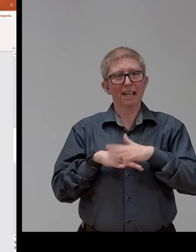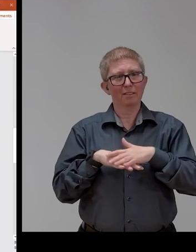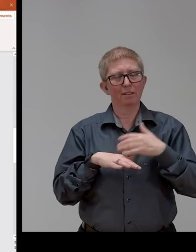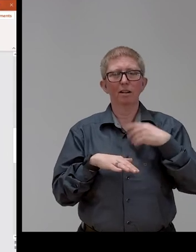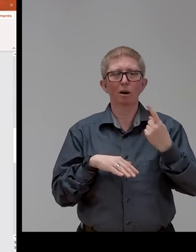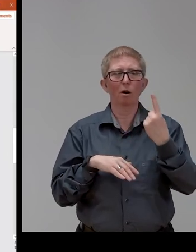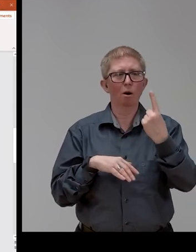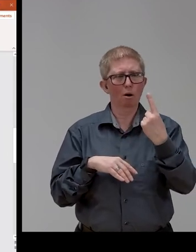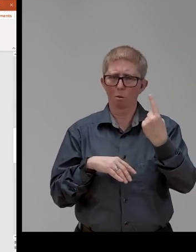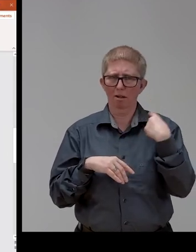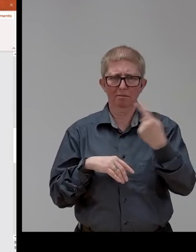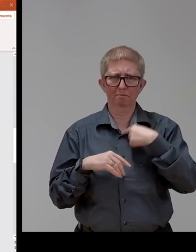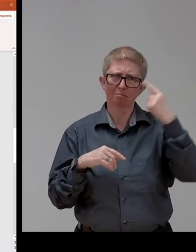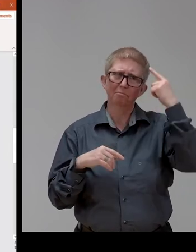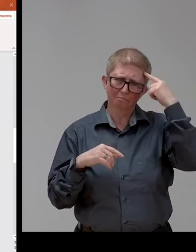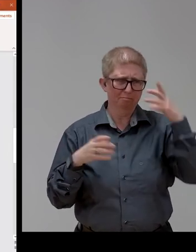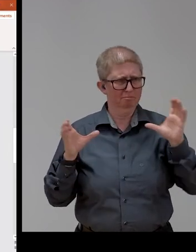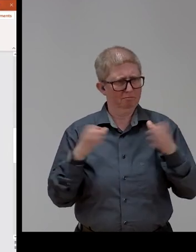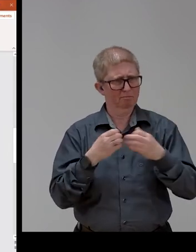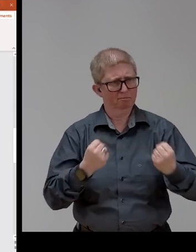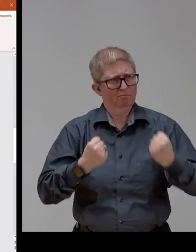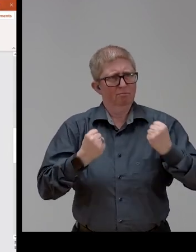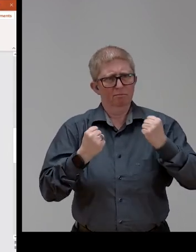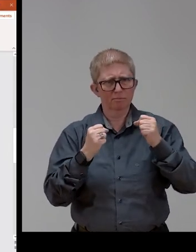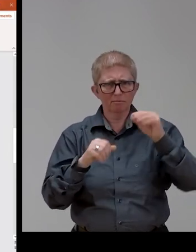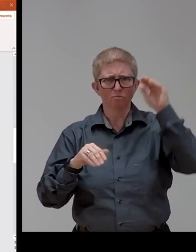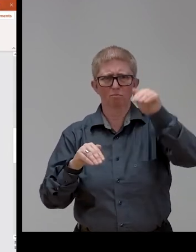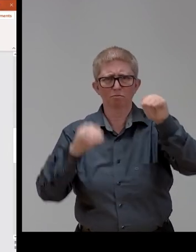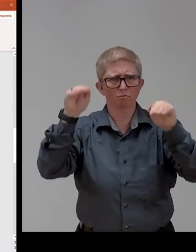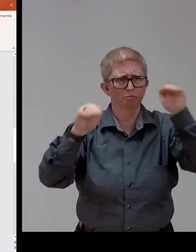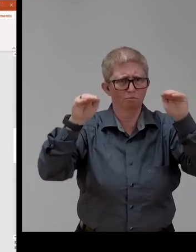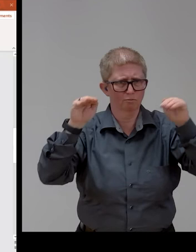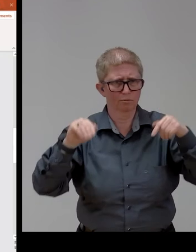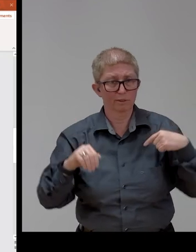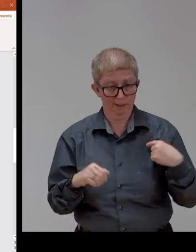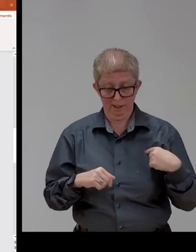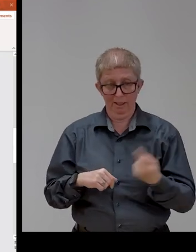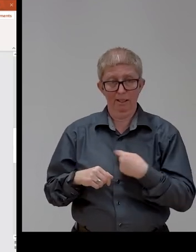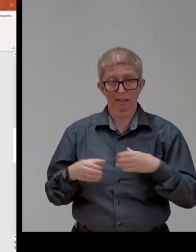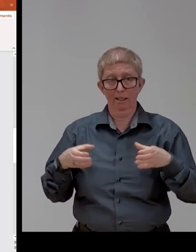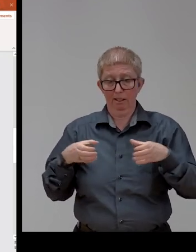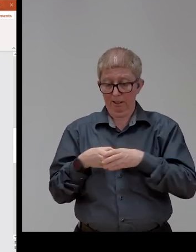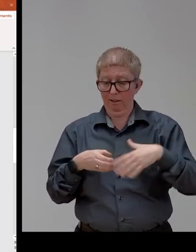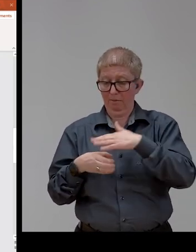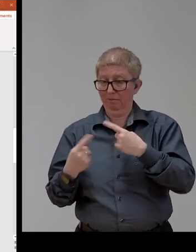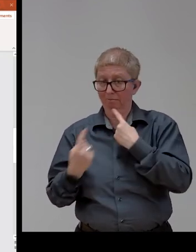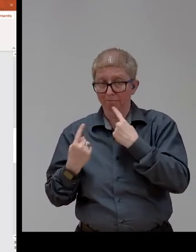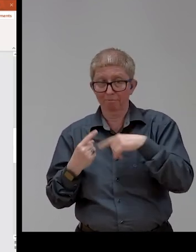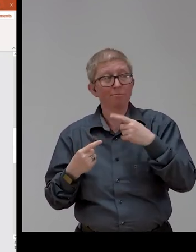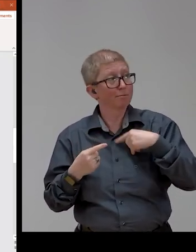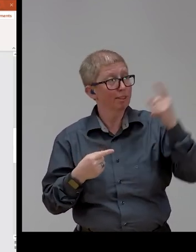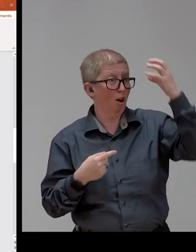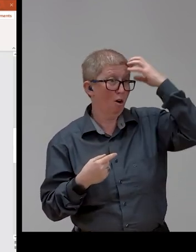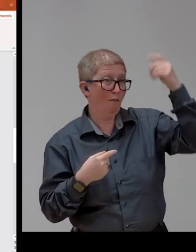communicate with other members of the networks, with other members, with other governments. For example, there are